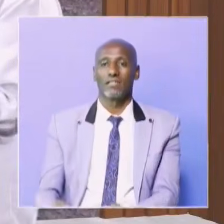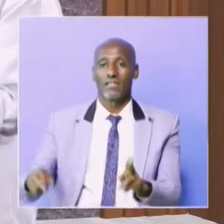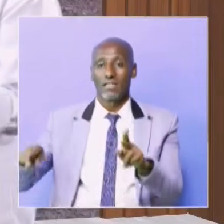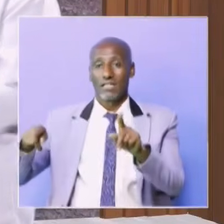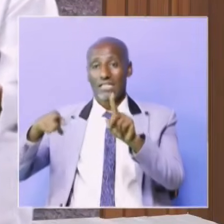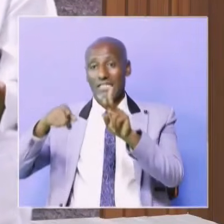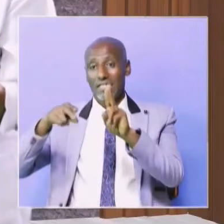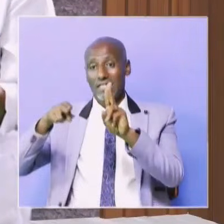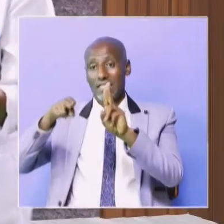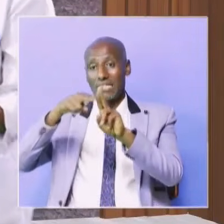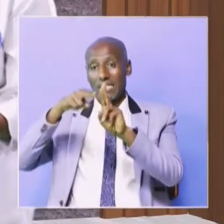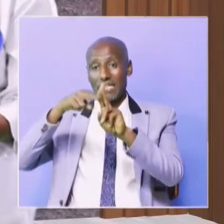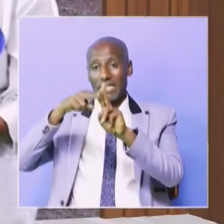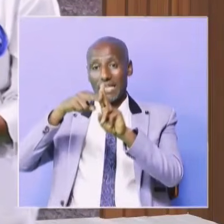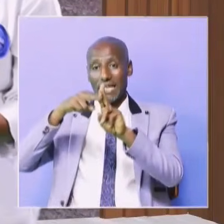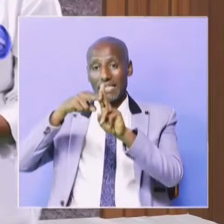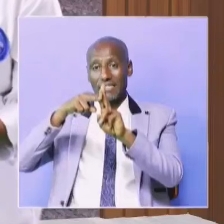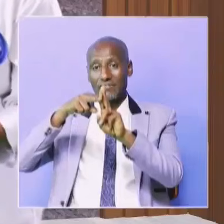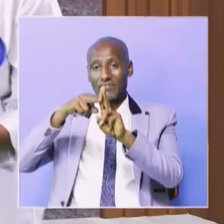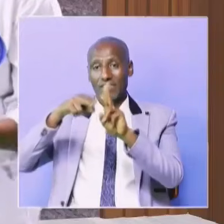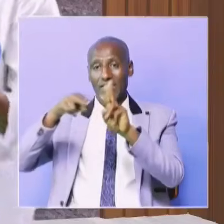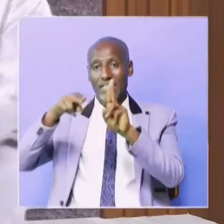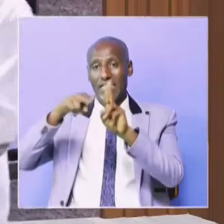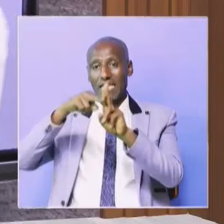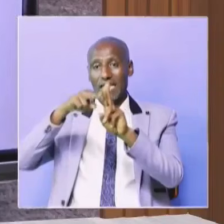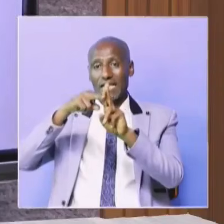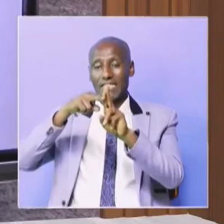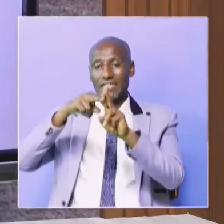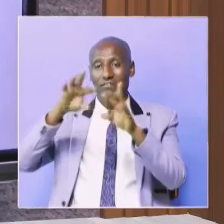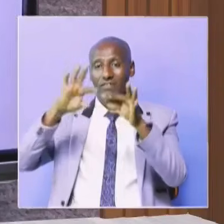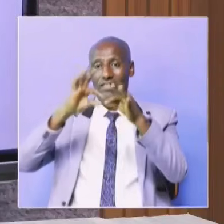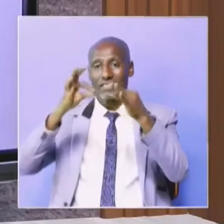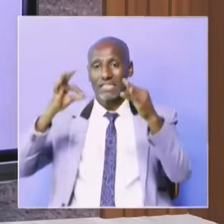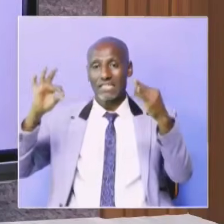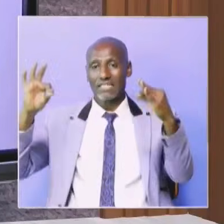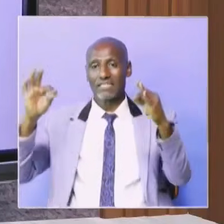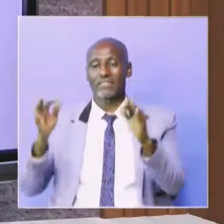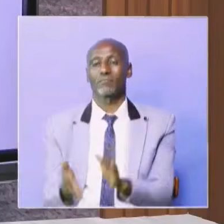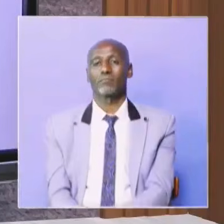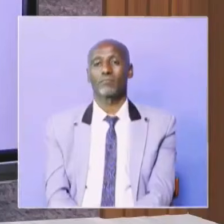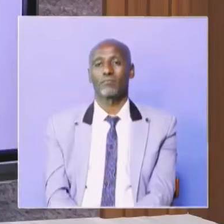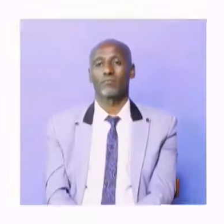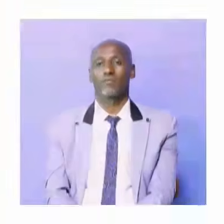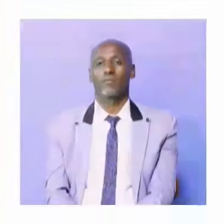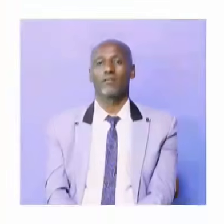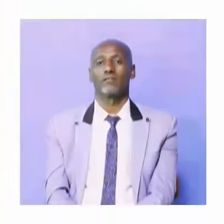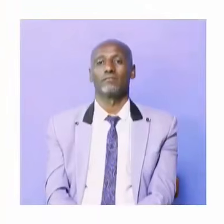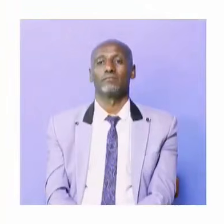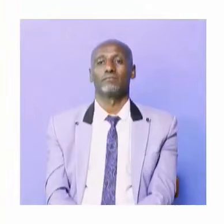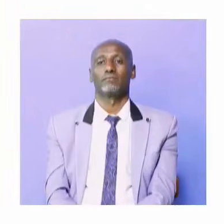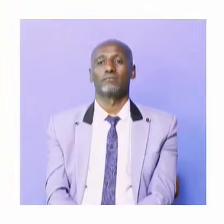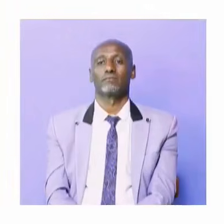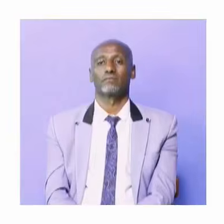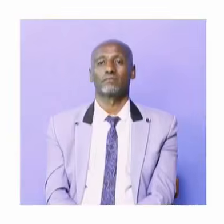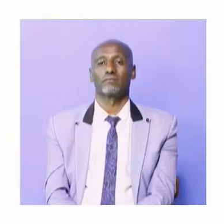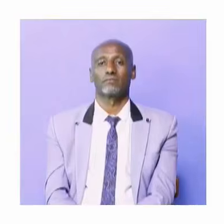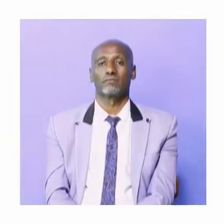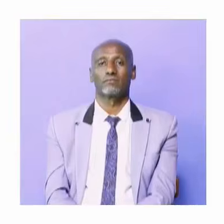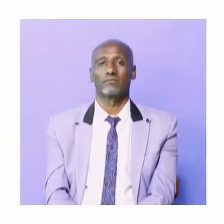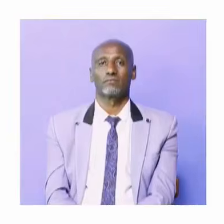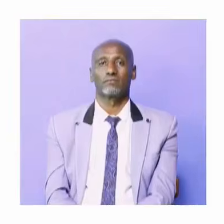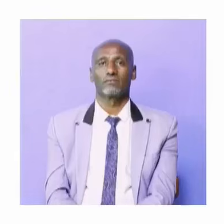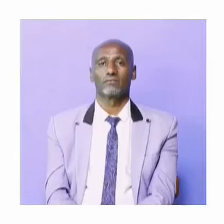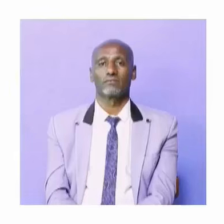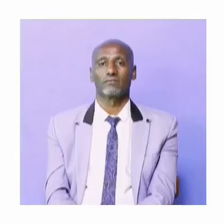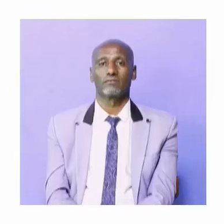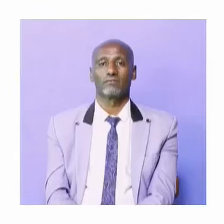negative sentences on simple present, okay? Very good, follow me. This is the structure that